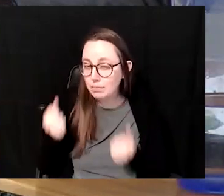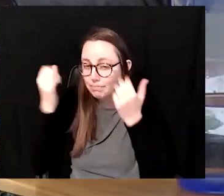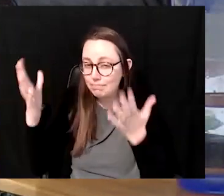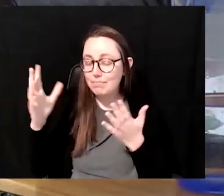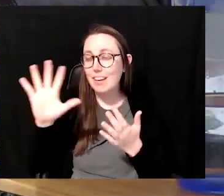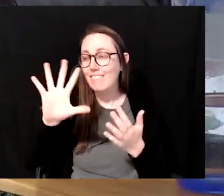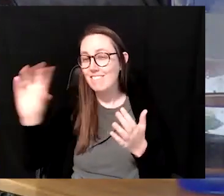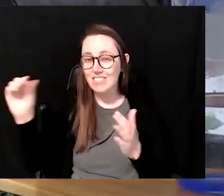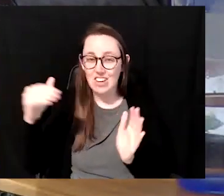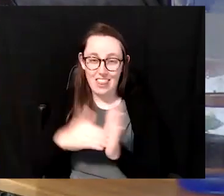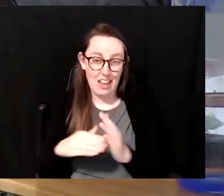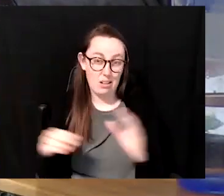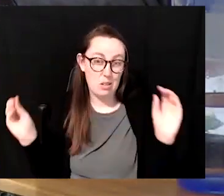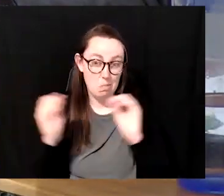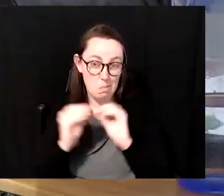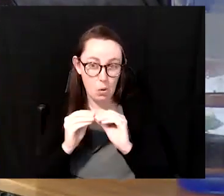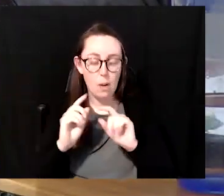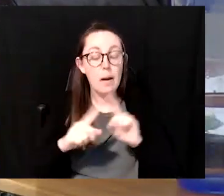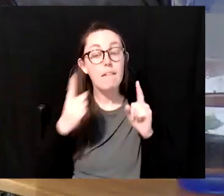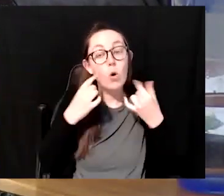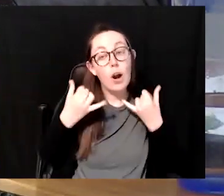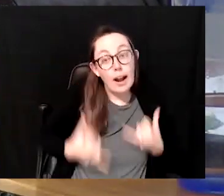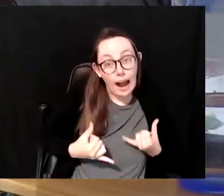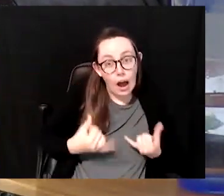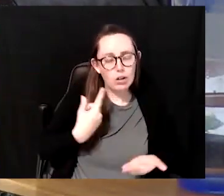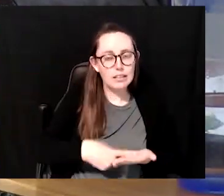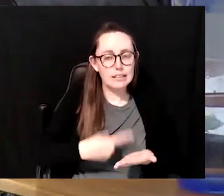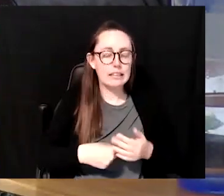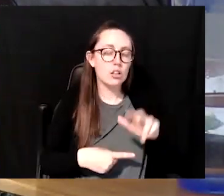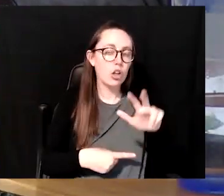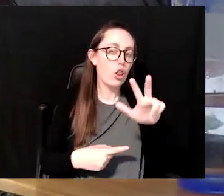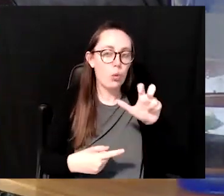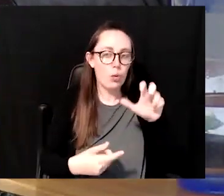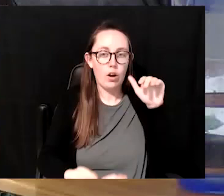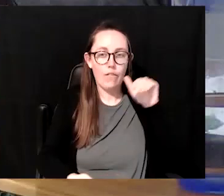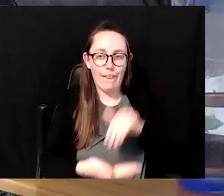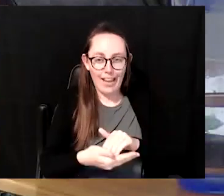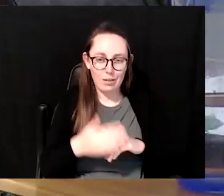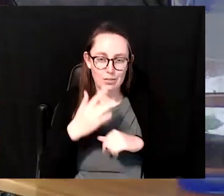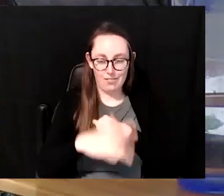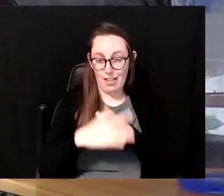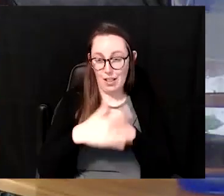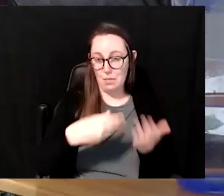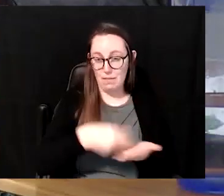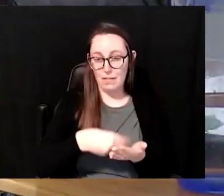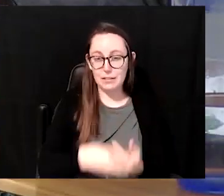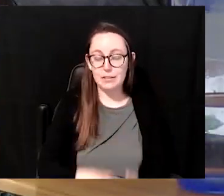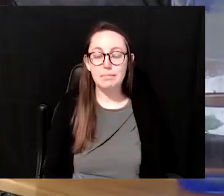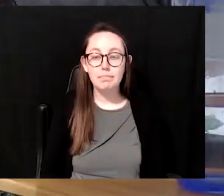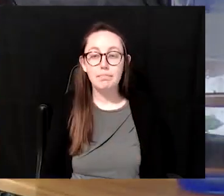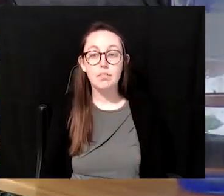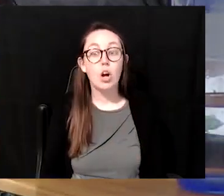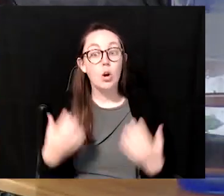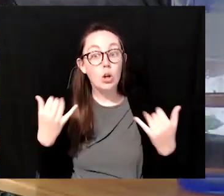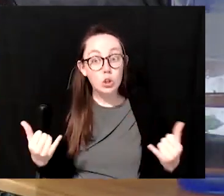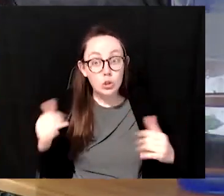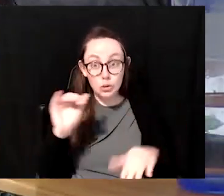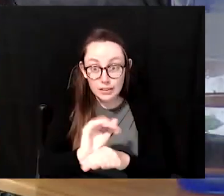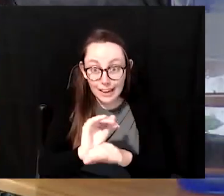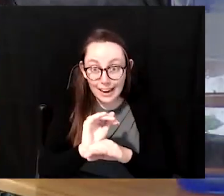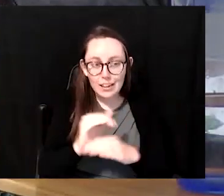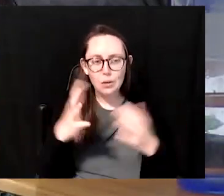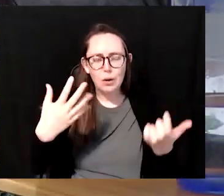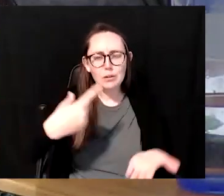the hope for tonight is to have a conversation with the board and the community on exactly what are the next steps on